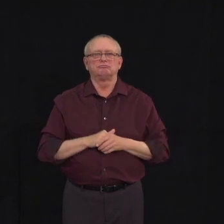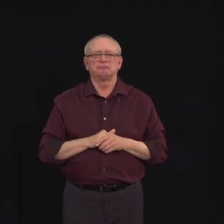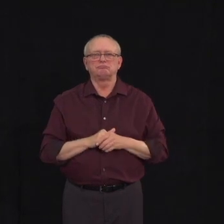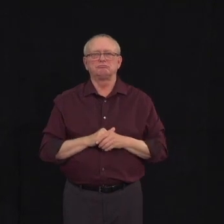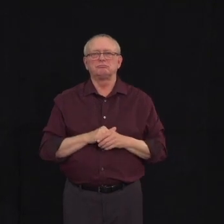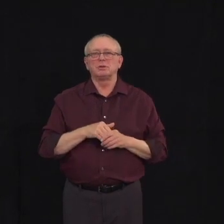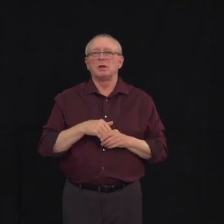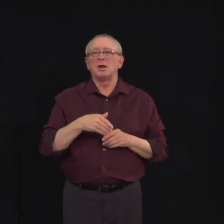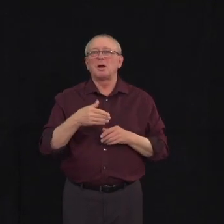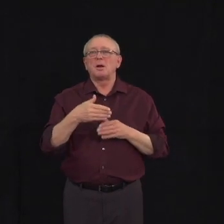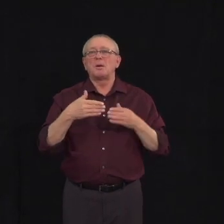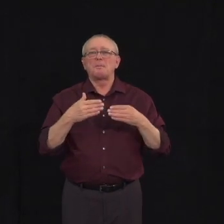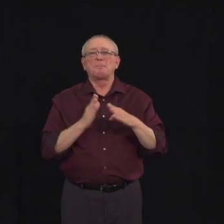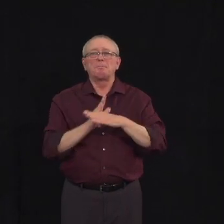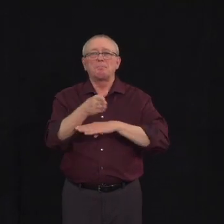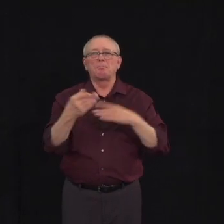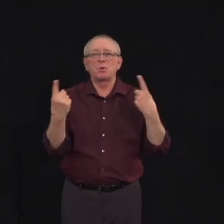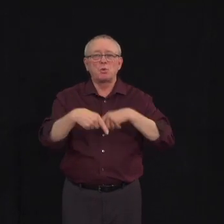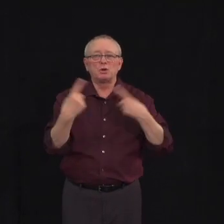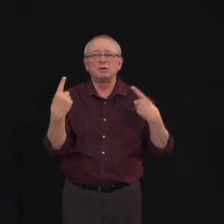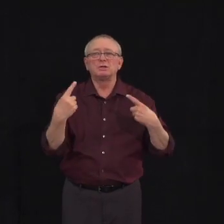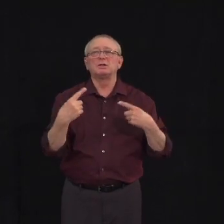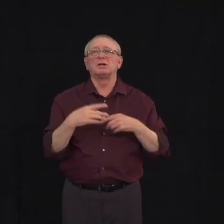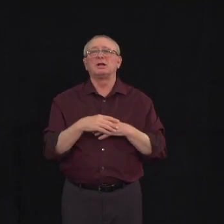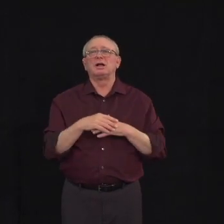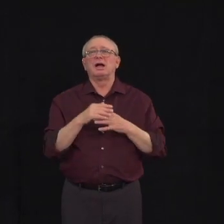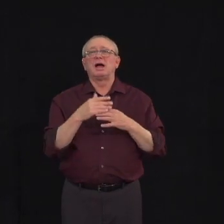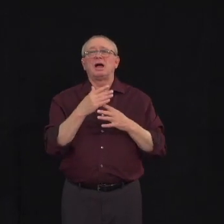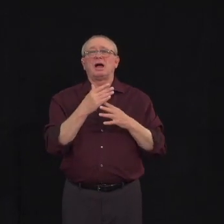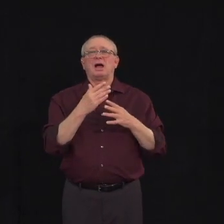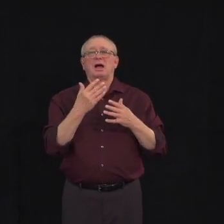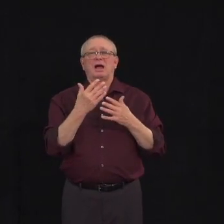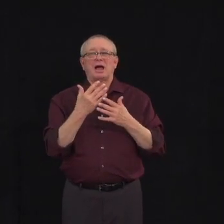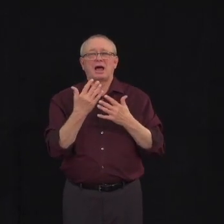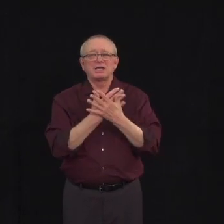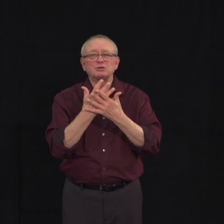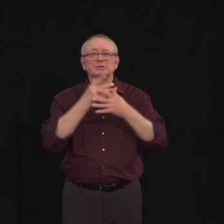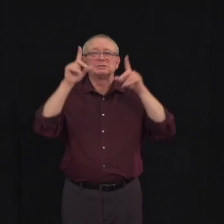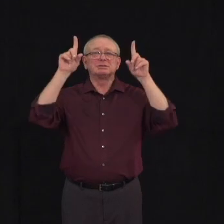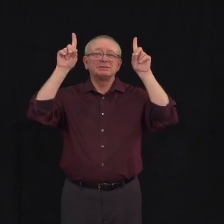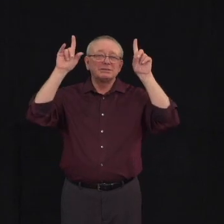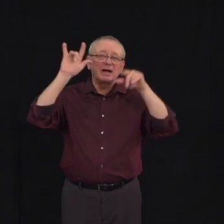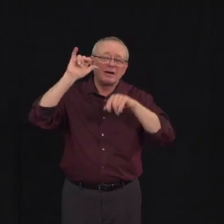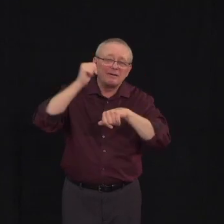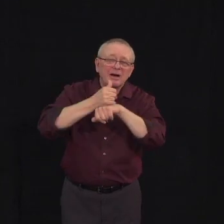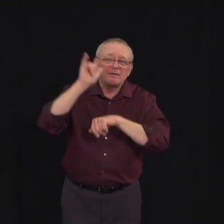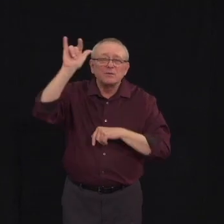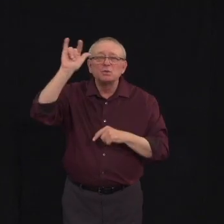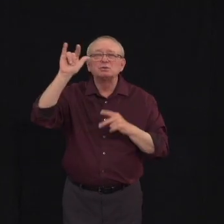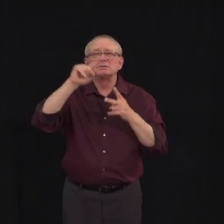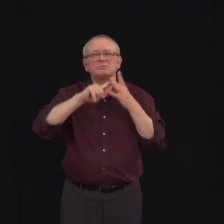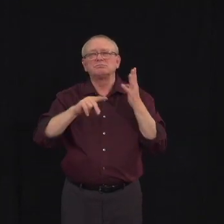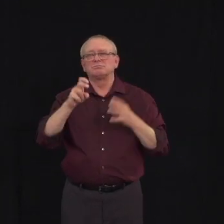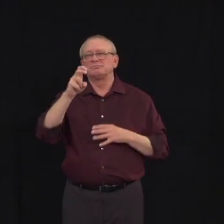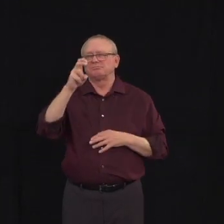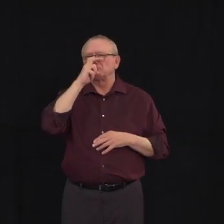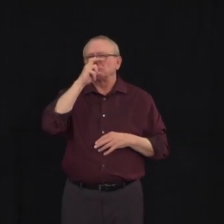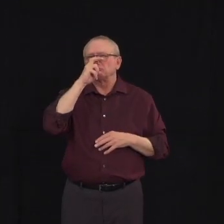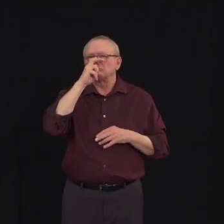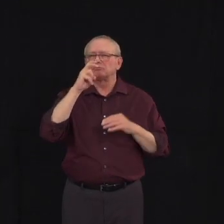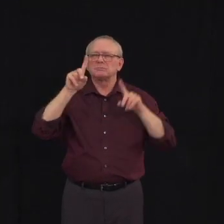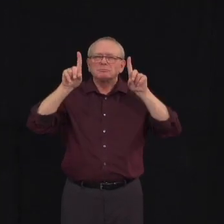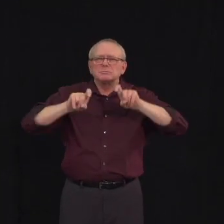travelers, rules and guidance for the use of masks in crowded spaces, especially in areas like mass transit, for